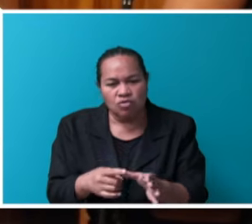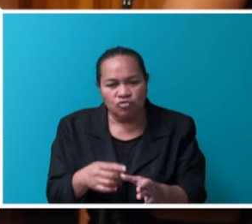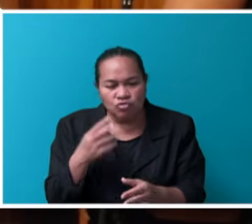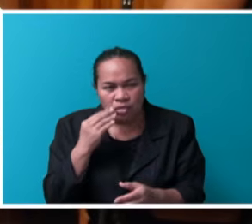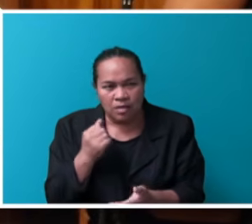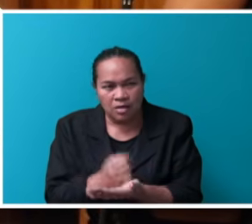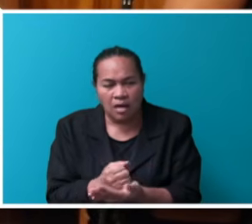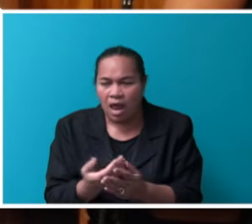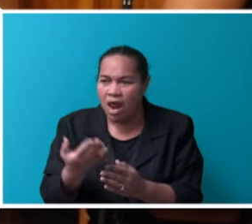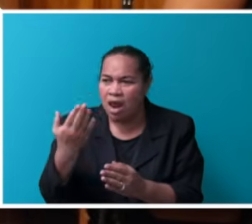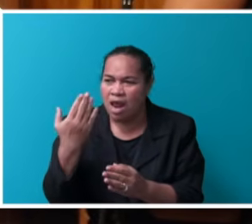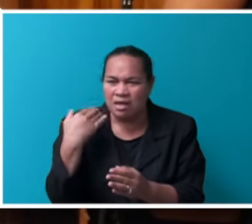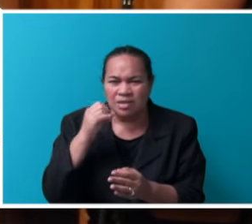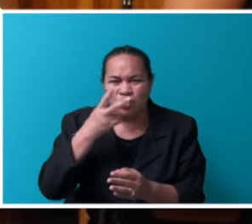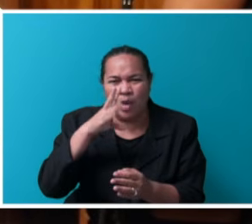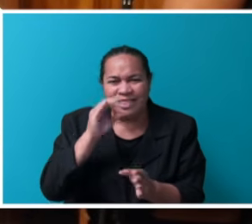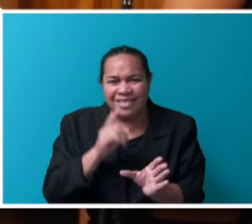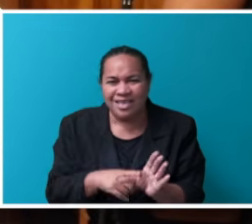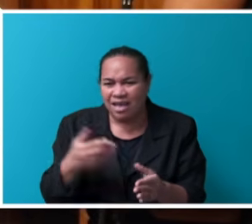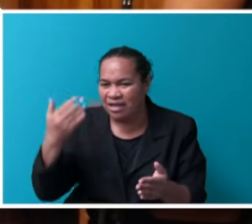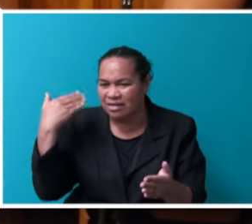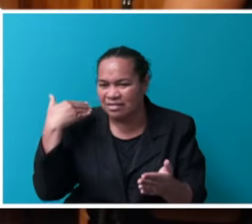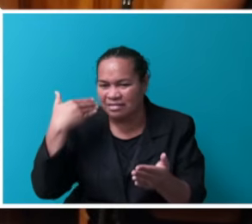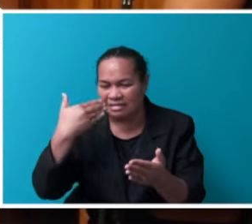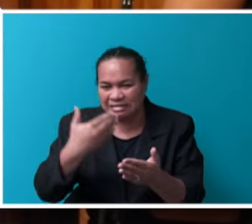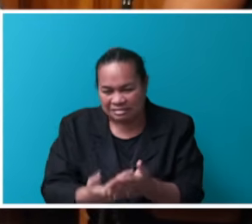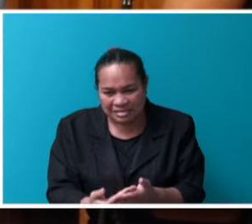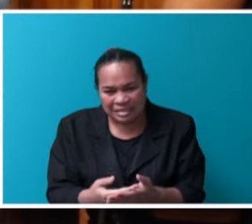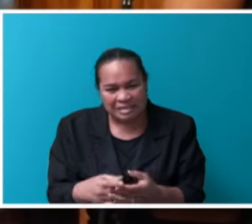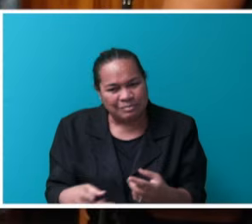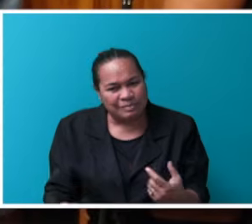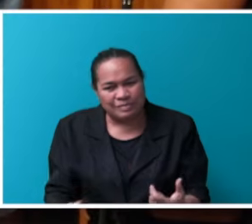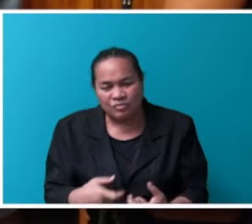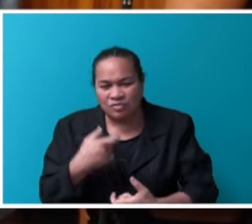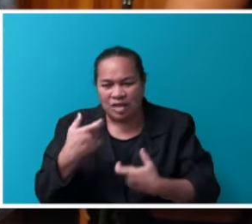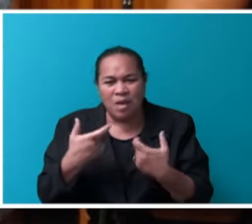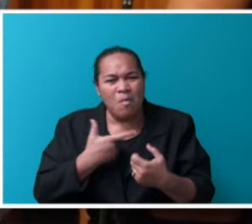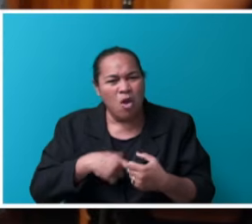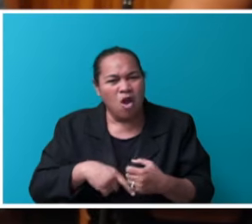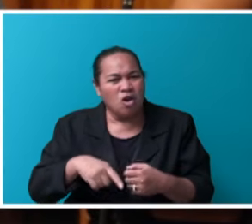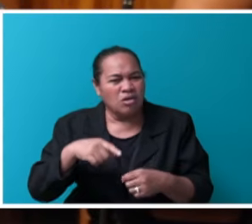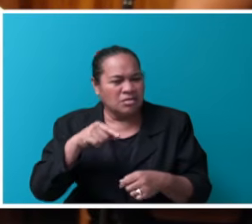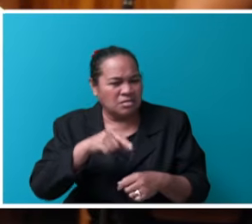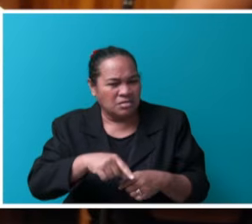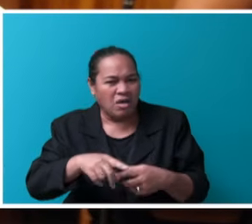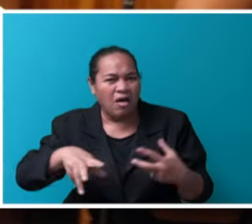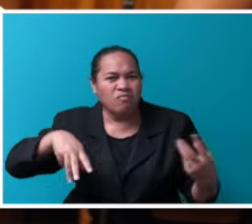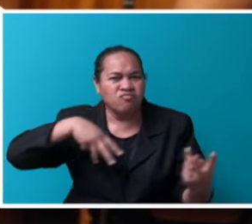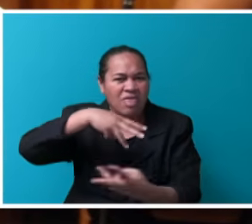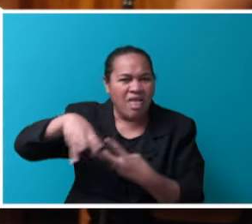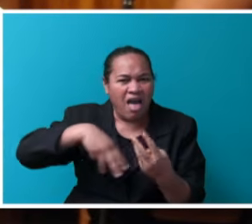over the last 2 decades taken a bettering, not only from natural disasters, but from direct control and